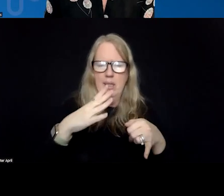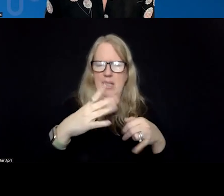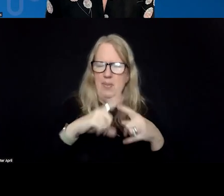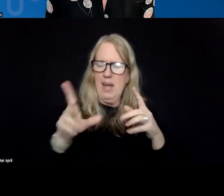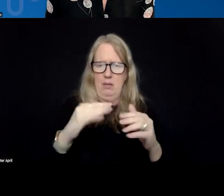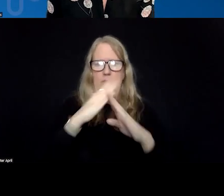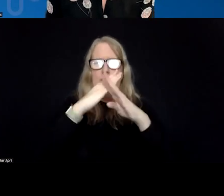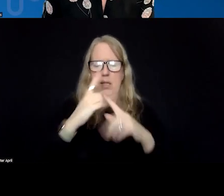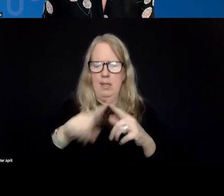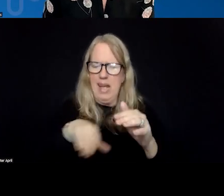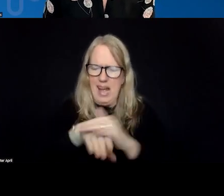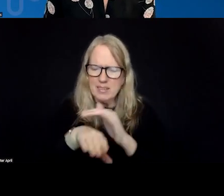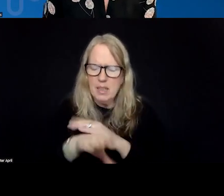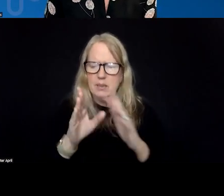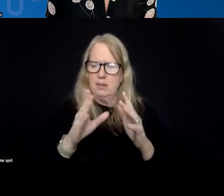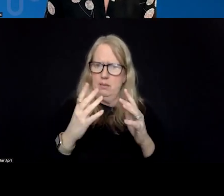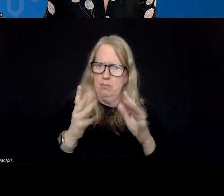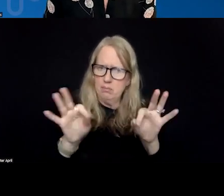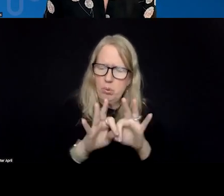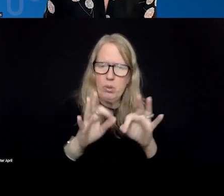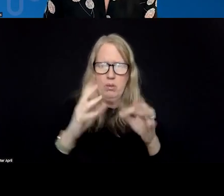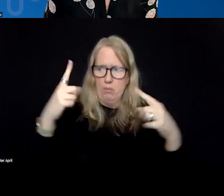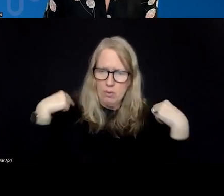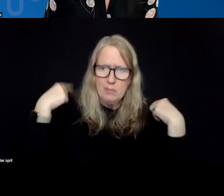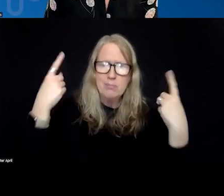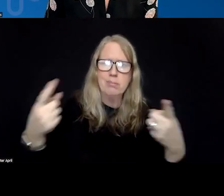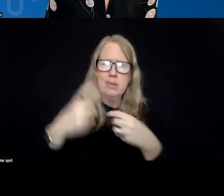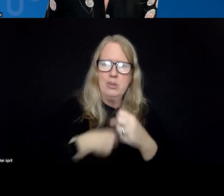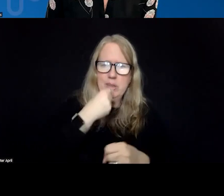to important supports for individuals over these many years. And we really hope to